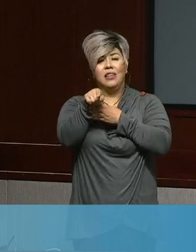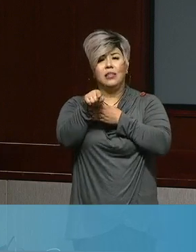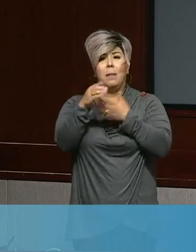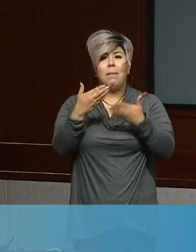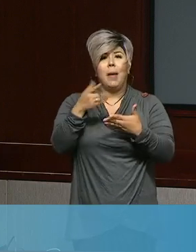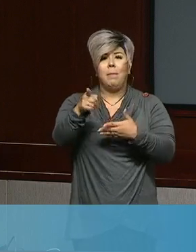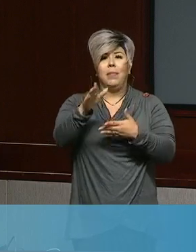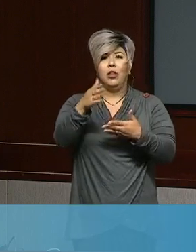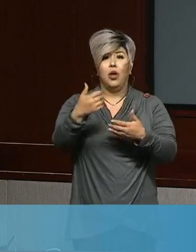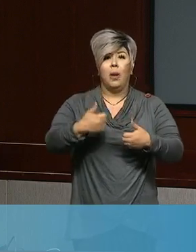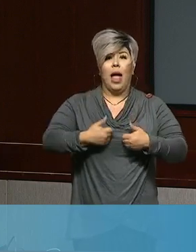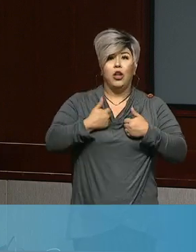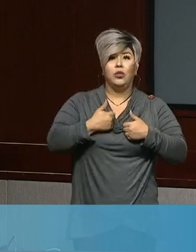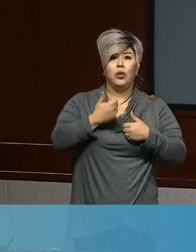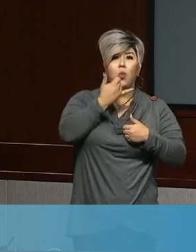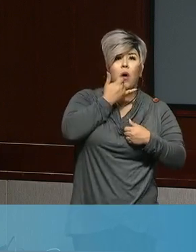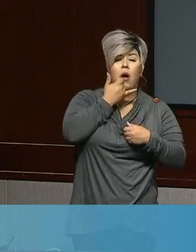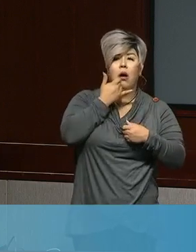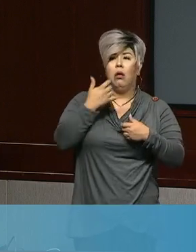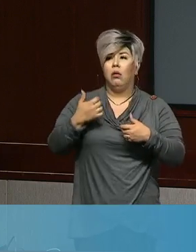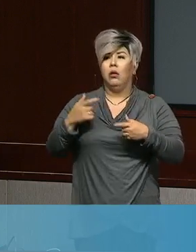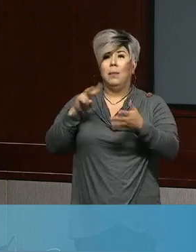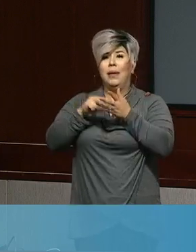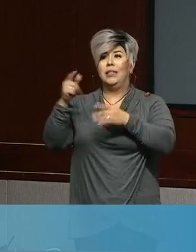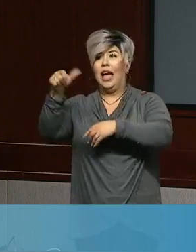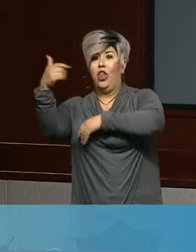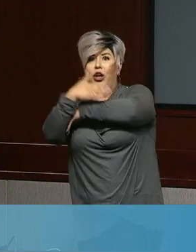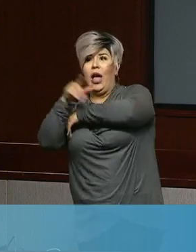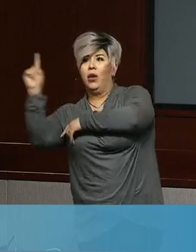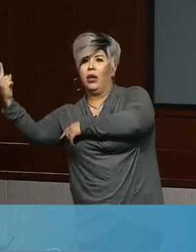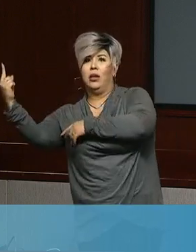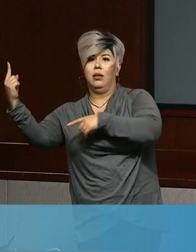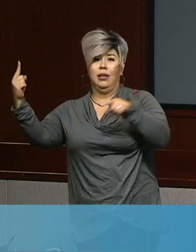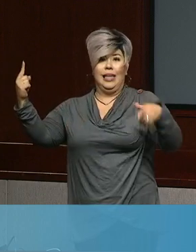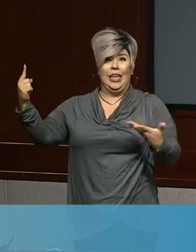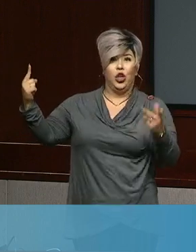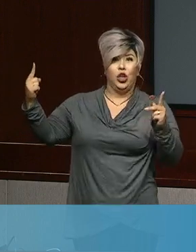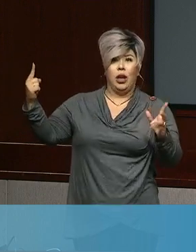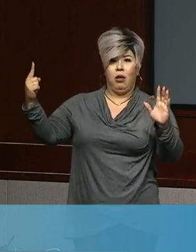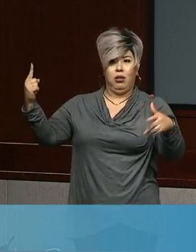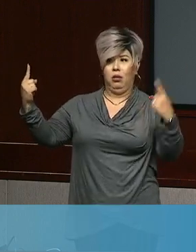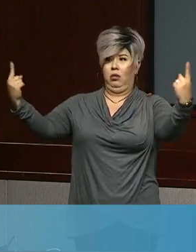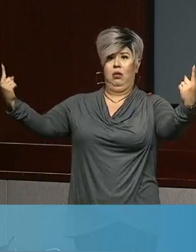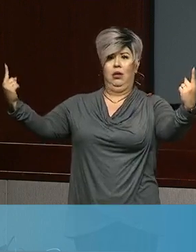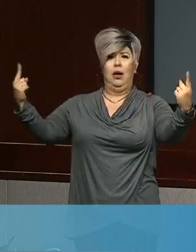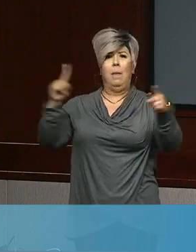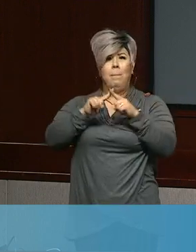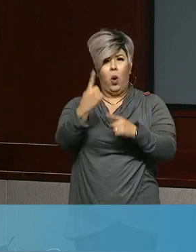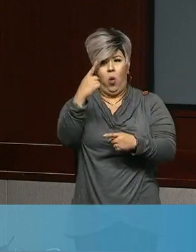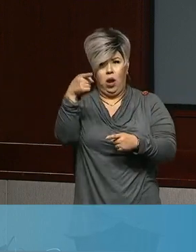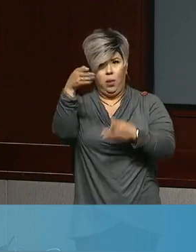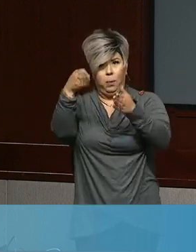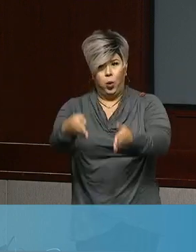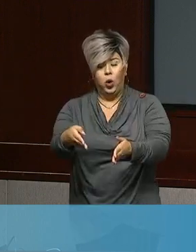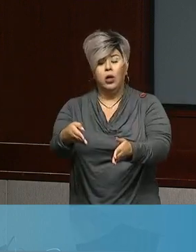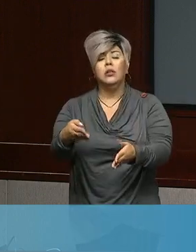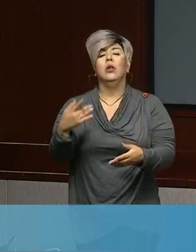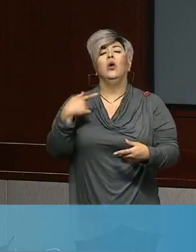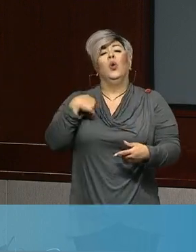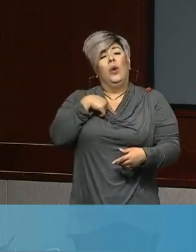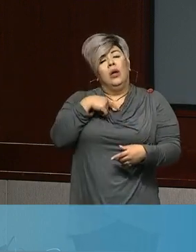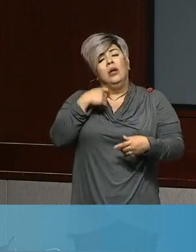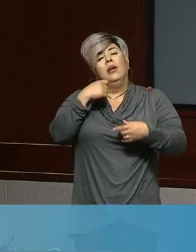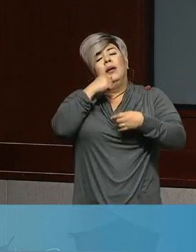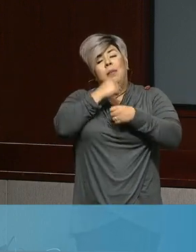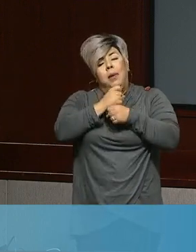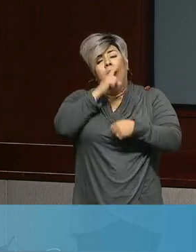are mismatched. They've been counted in another county, they were tested, and they're in another county, and we're still waiting for that information to flow through.